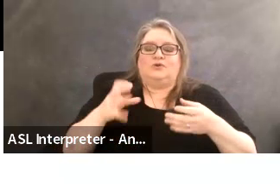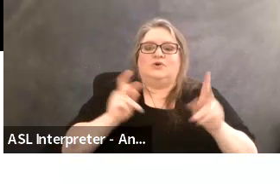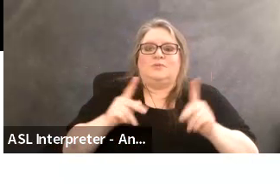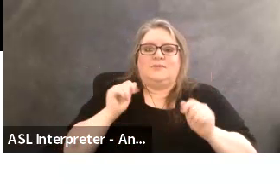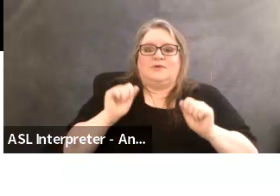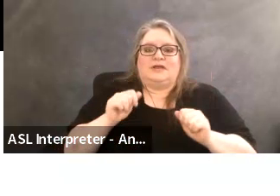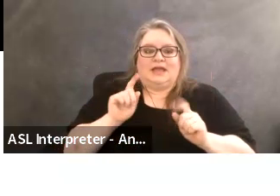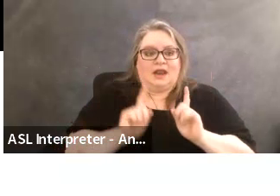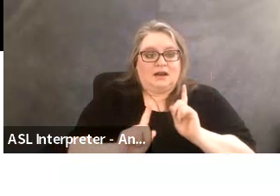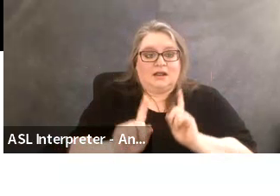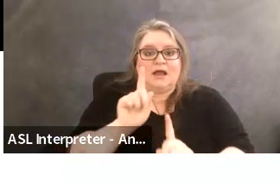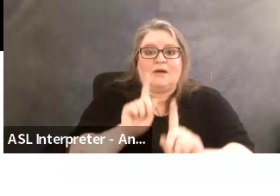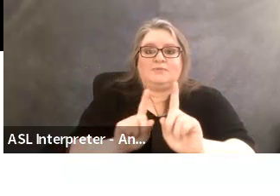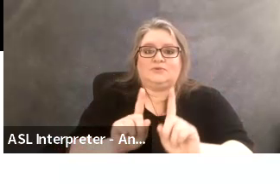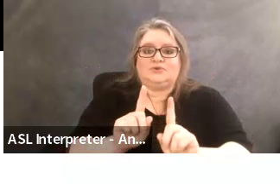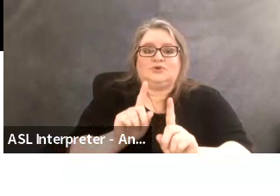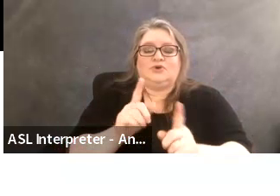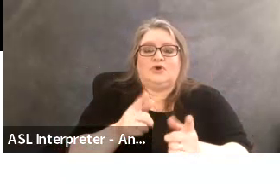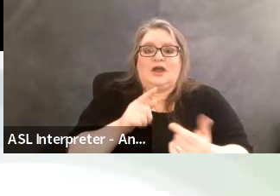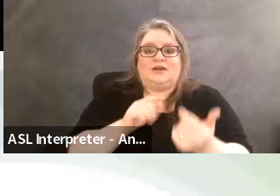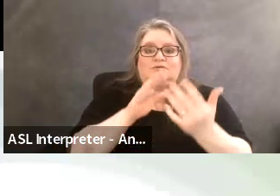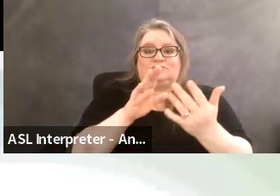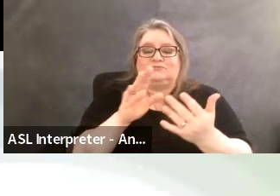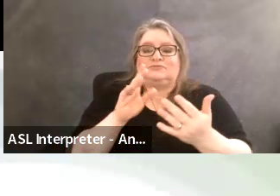you and know you as an artist that you should be.